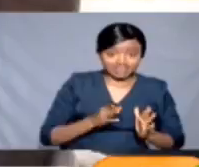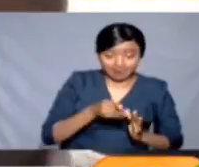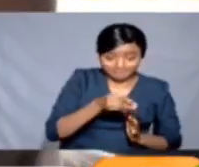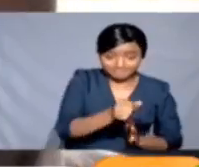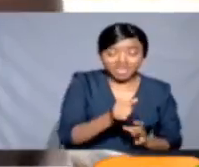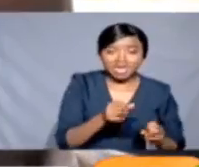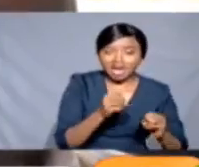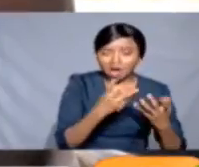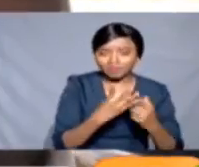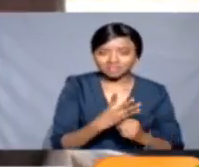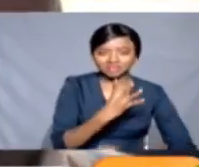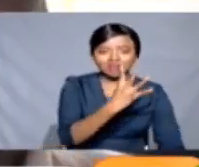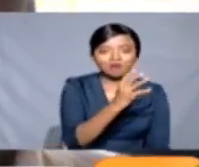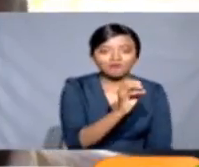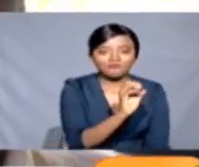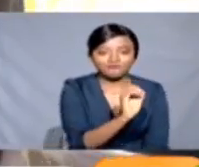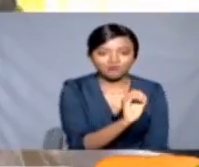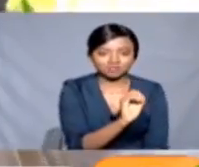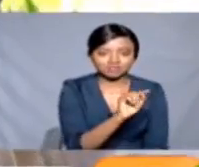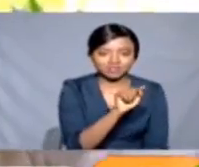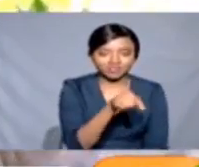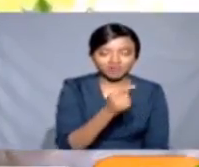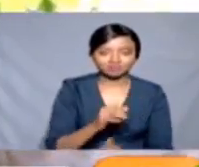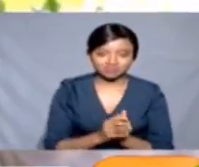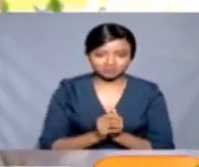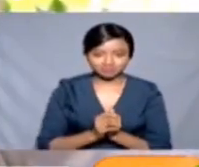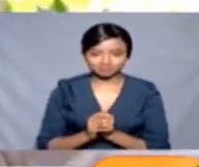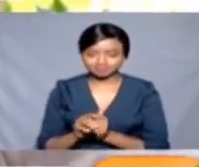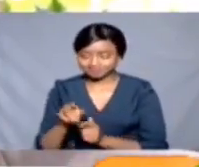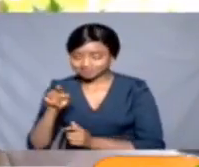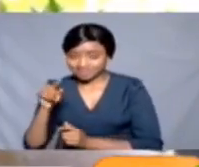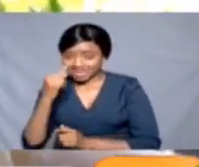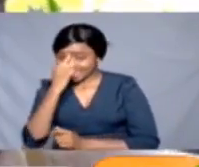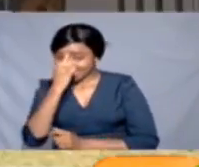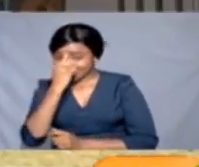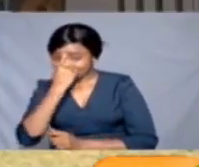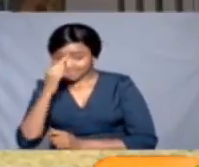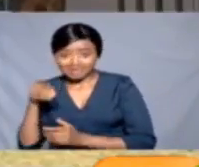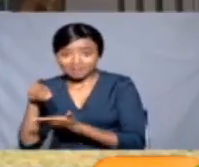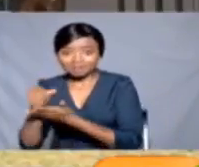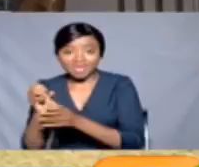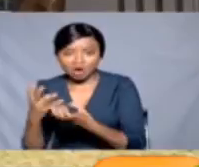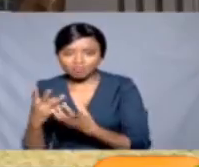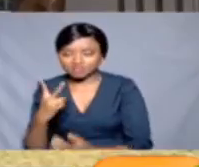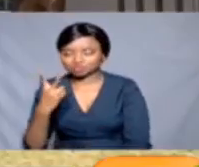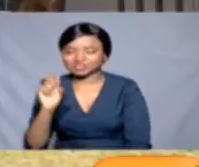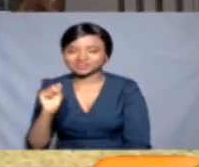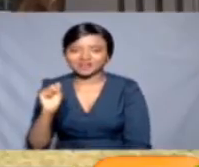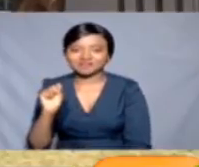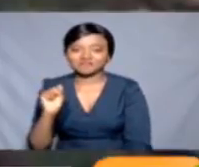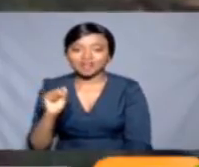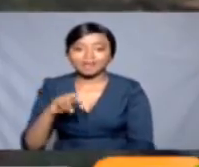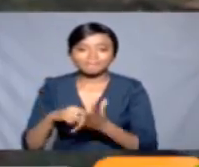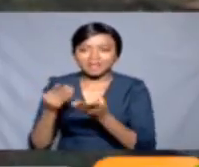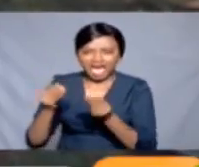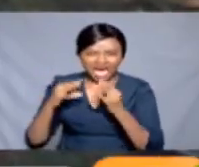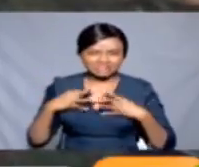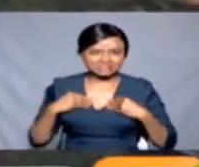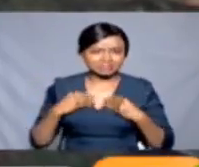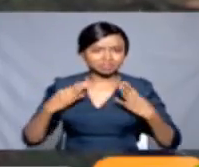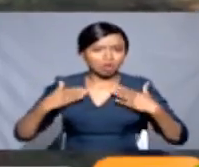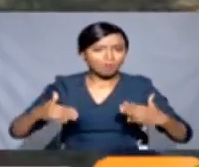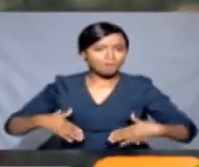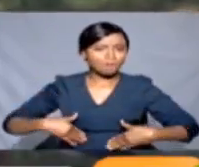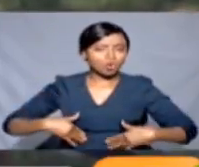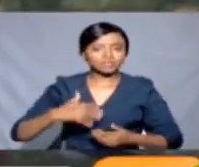40,000. Iyo sasa, it is for none. And for Indians, it is 25. We take an average of 2 bodies a day. Mtoto